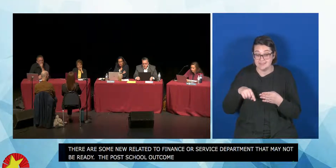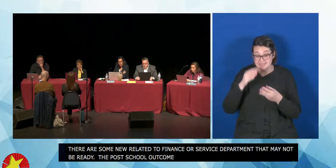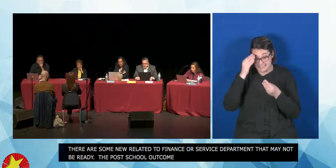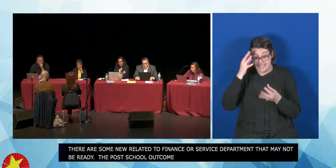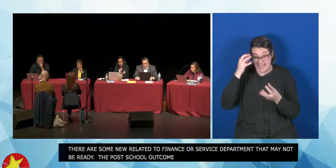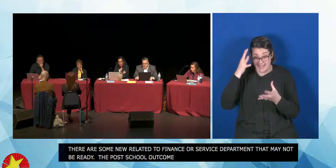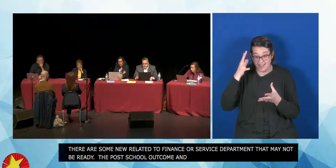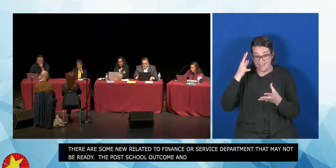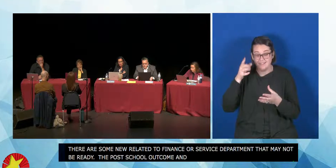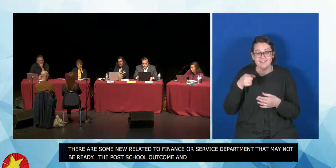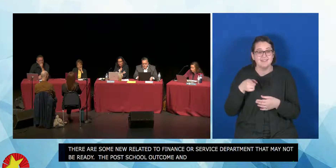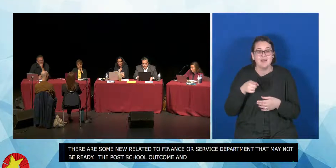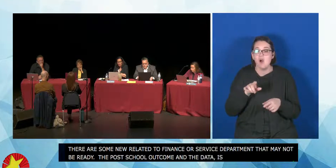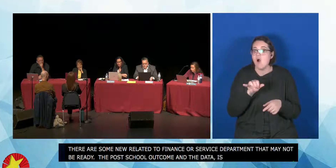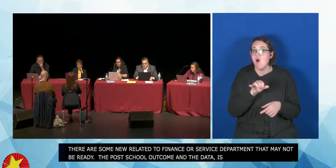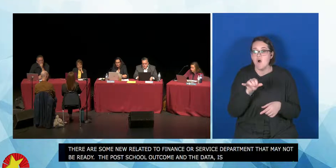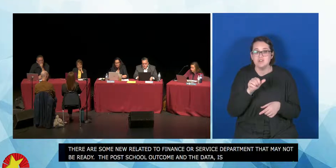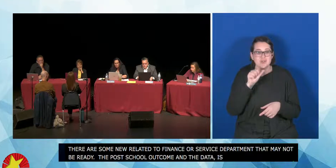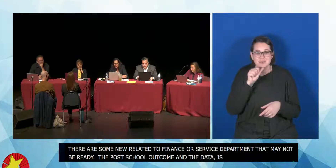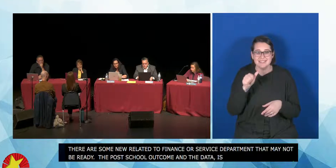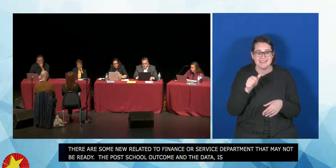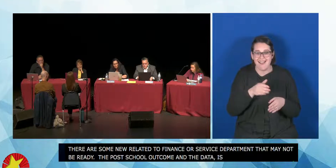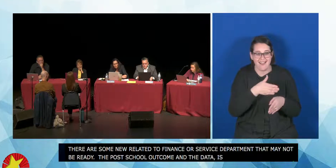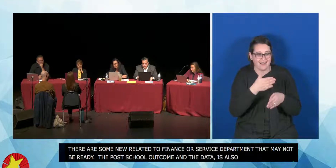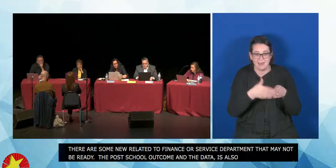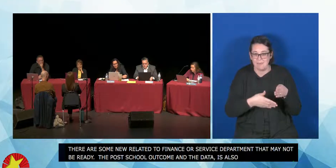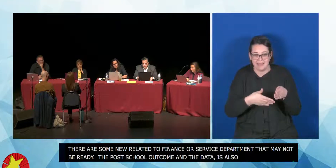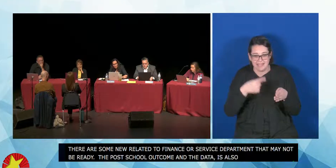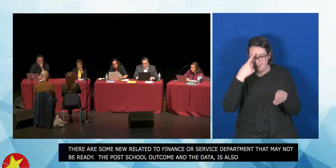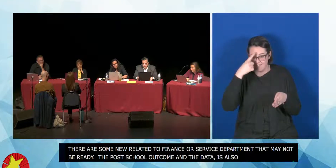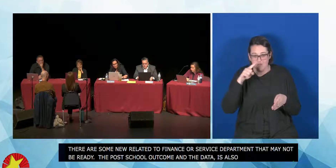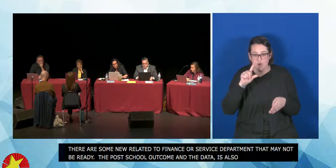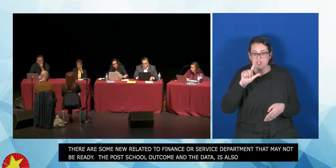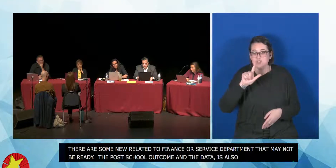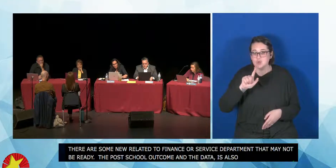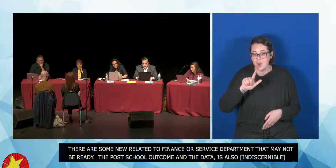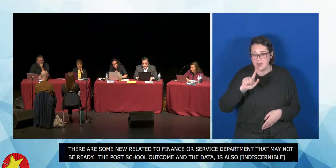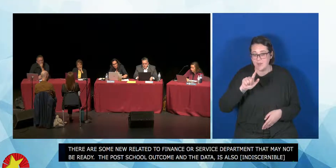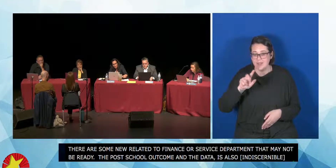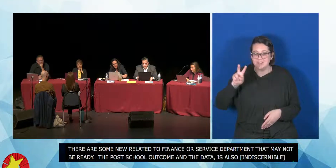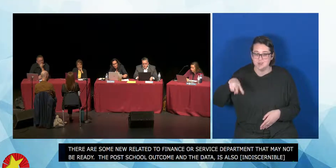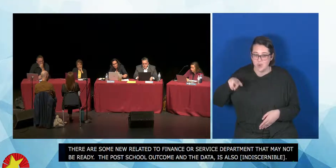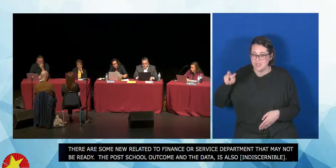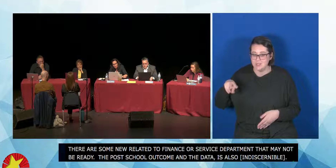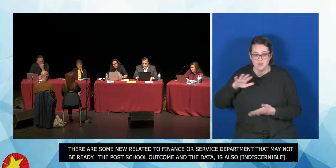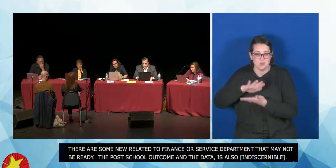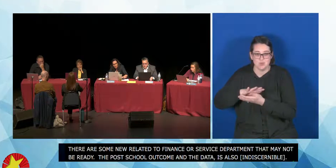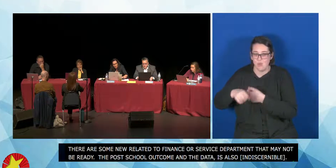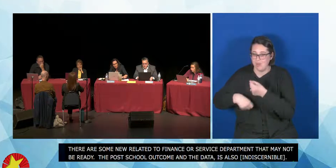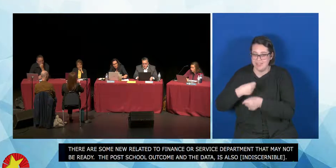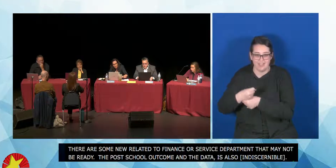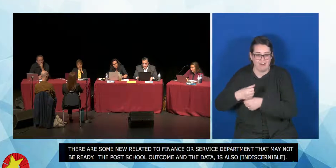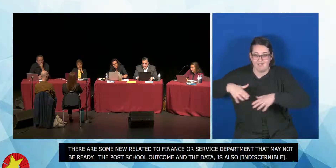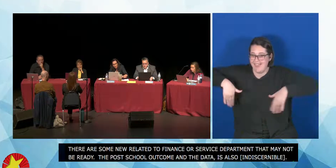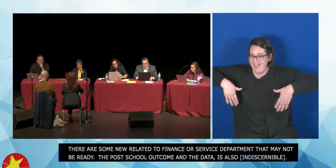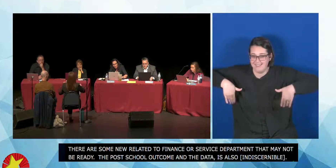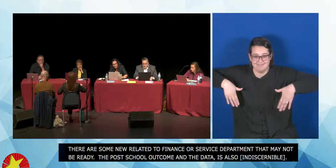is also not completed for the 21-22 school year yet.